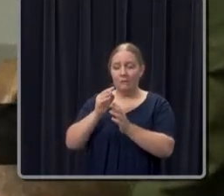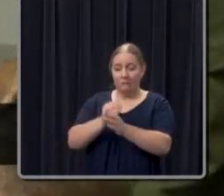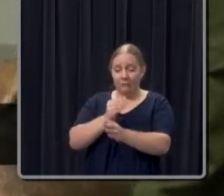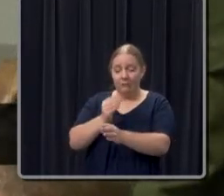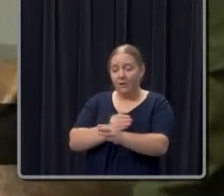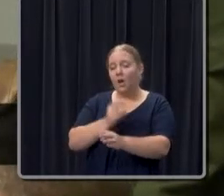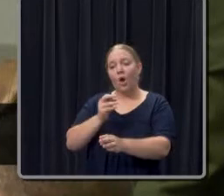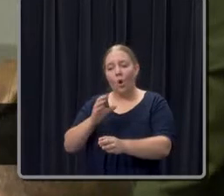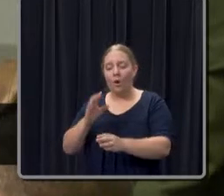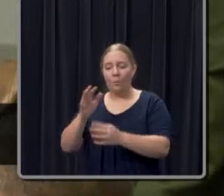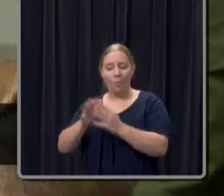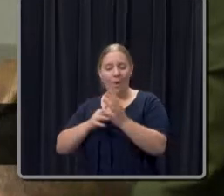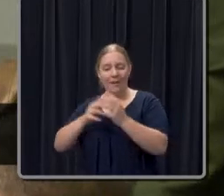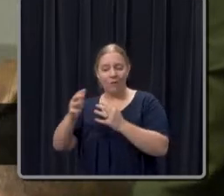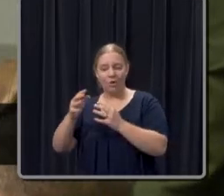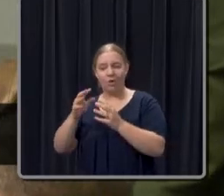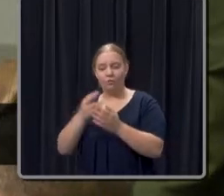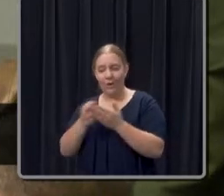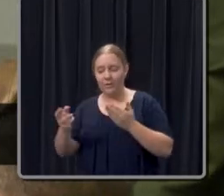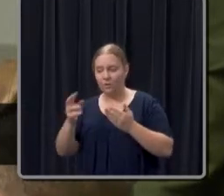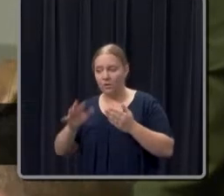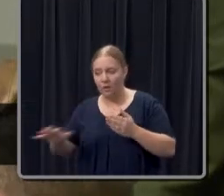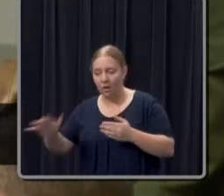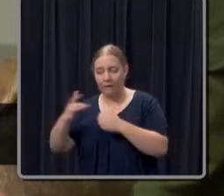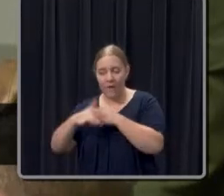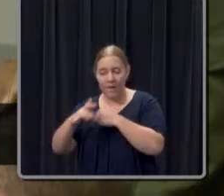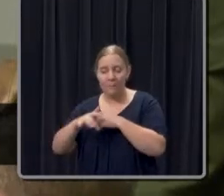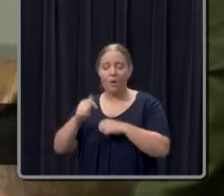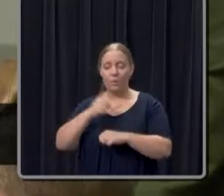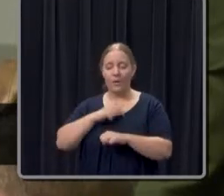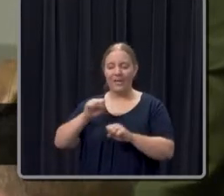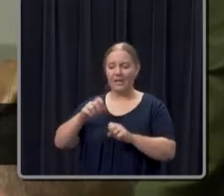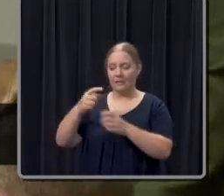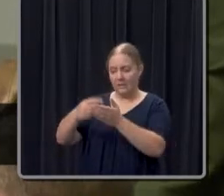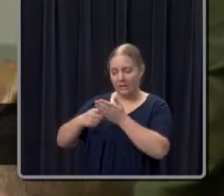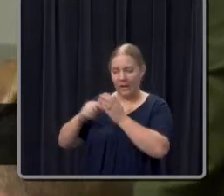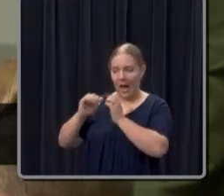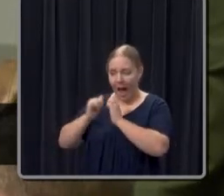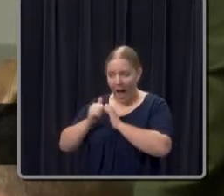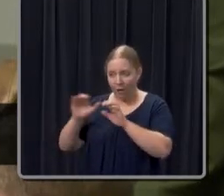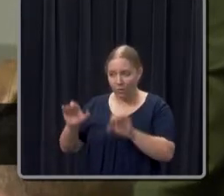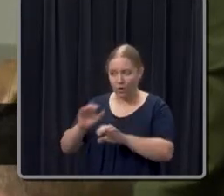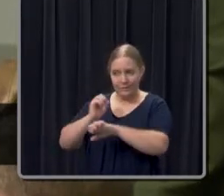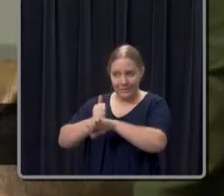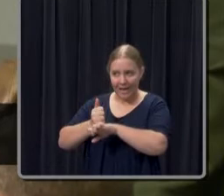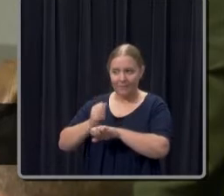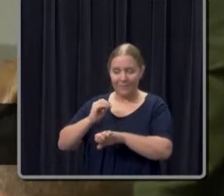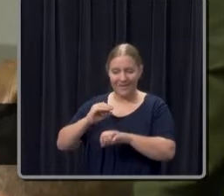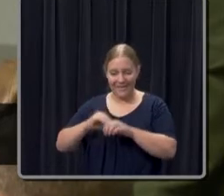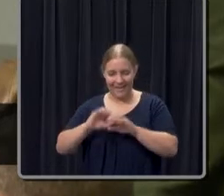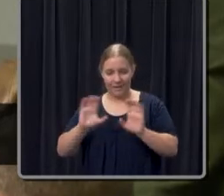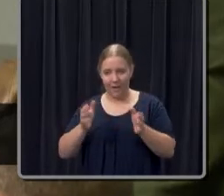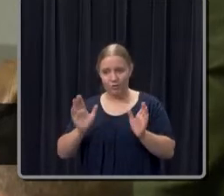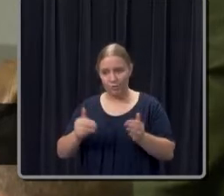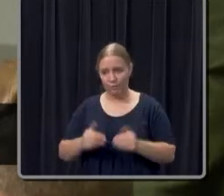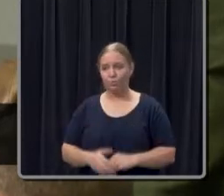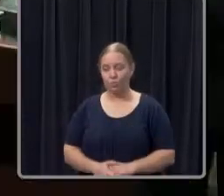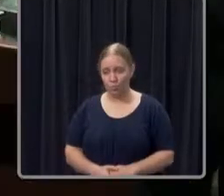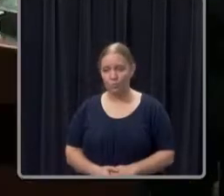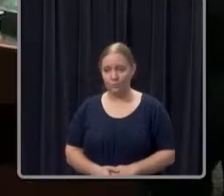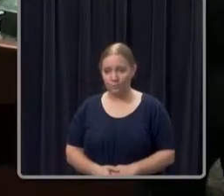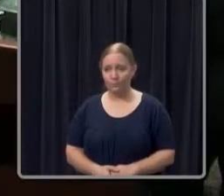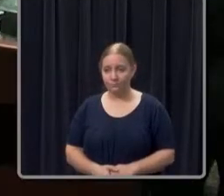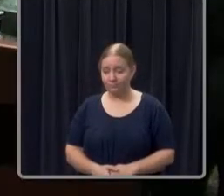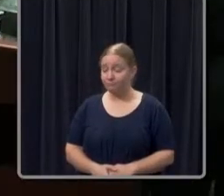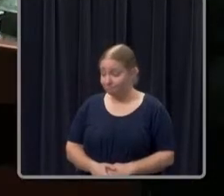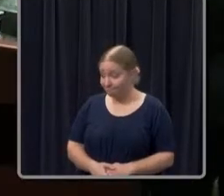there, whatever the case may be, that we have time to really talk through how that's going to look and play out in our classrooms. You